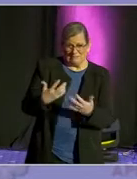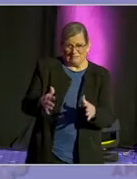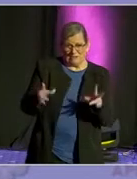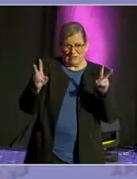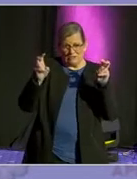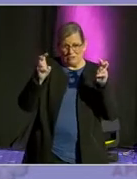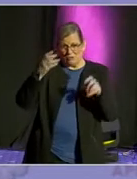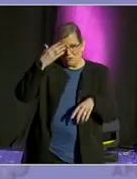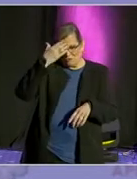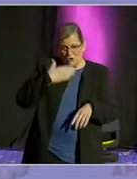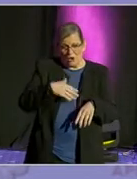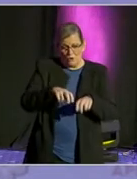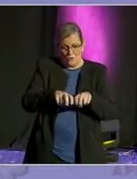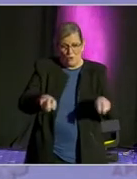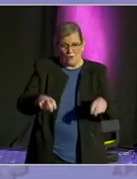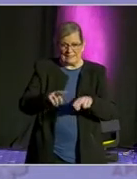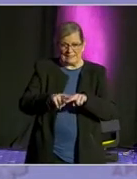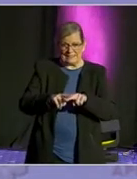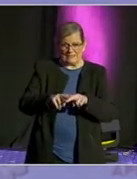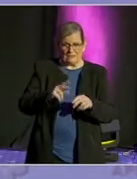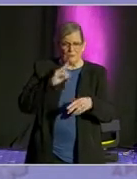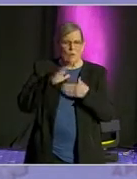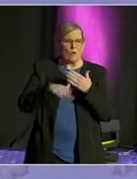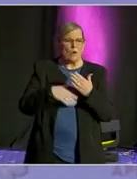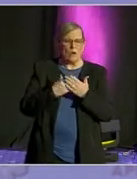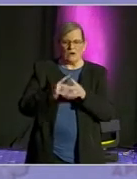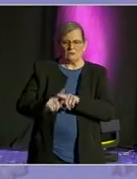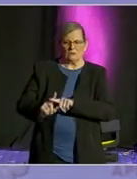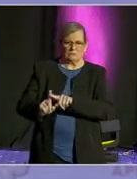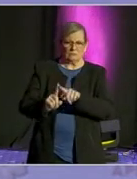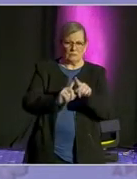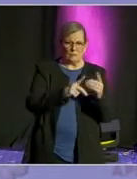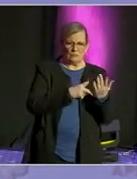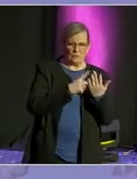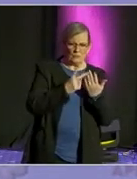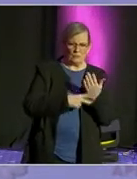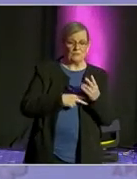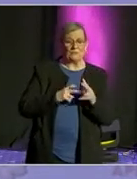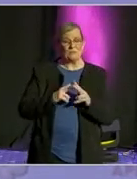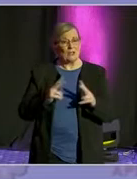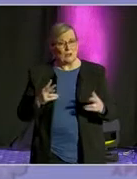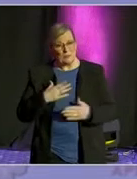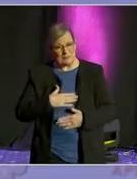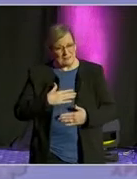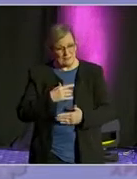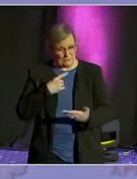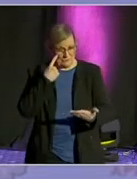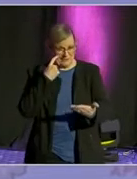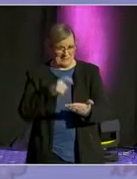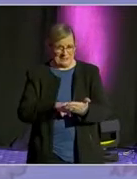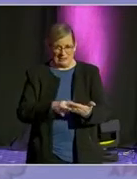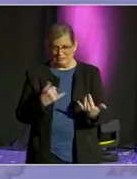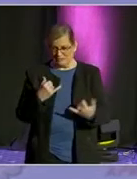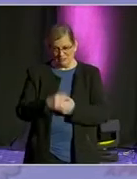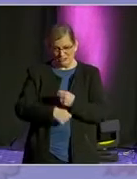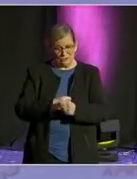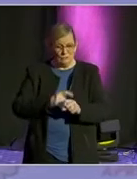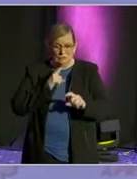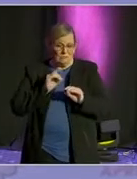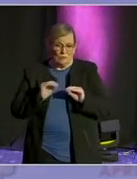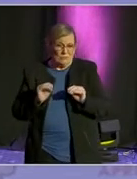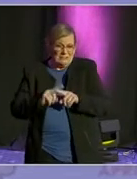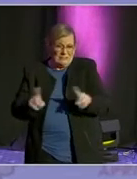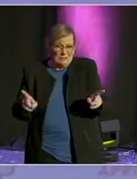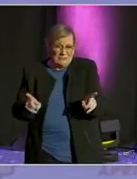activities over the years, and we've been very pleased to witness that. I will say this year will be no different. We'll have the opportunity to